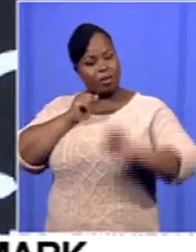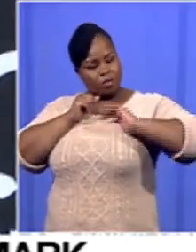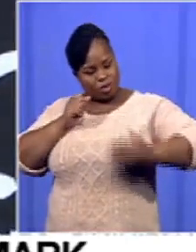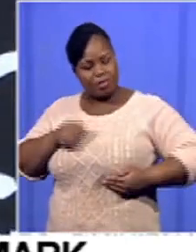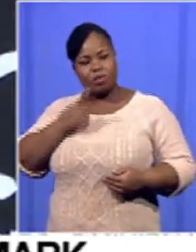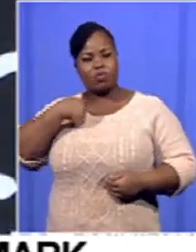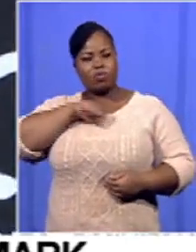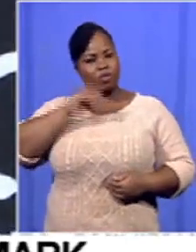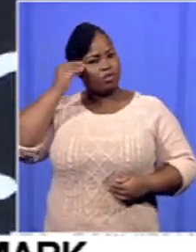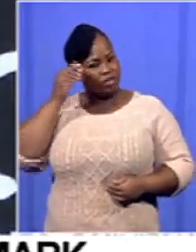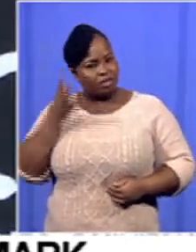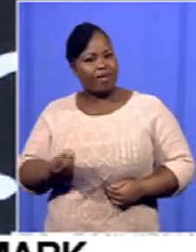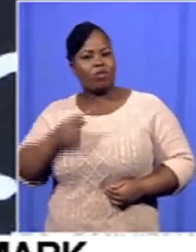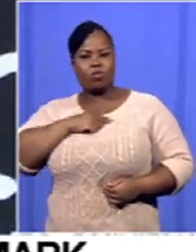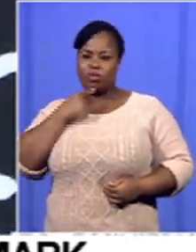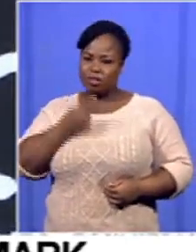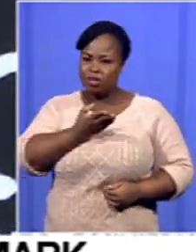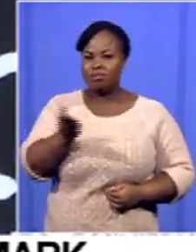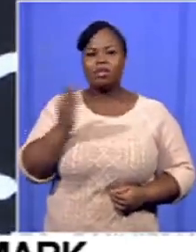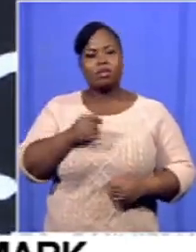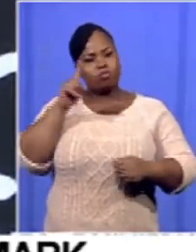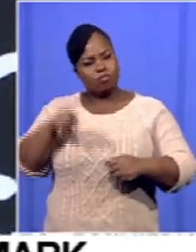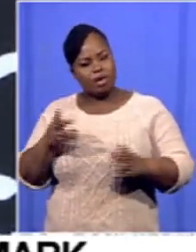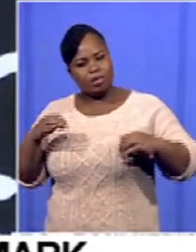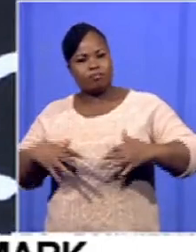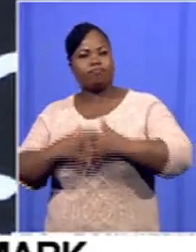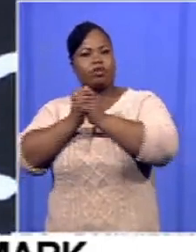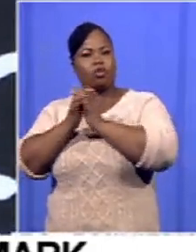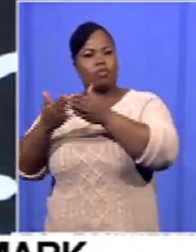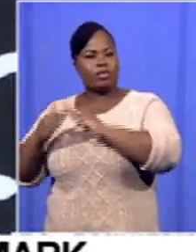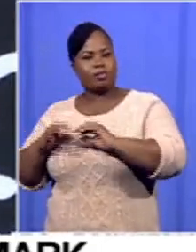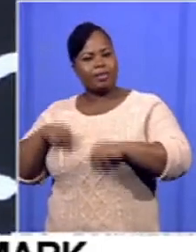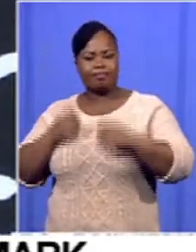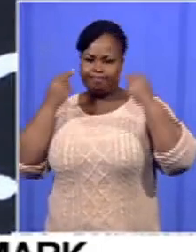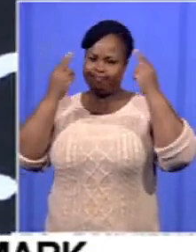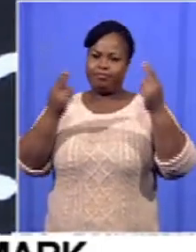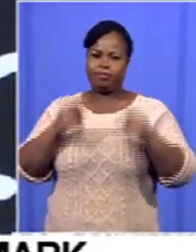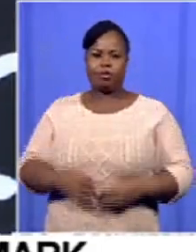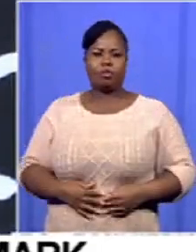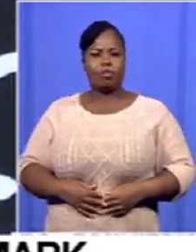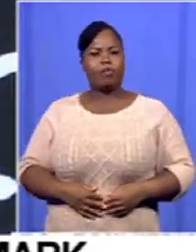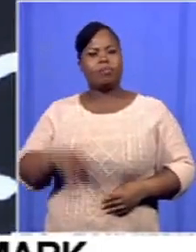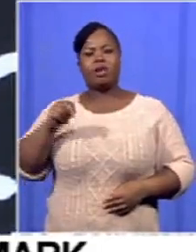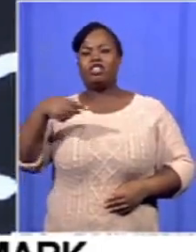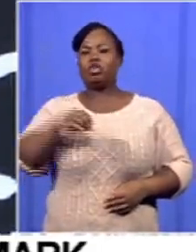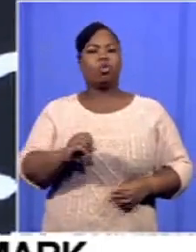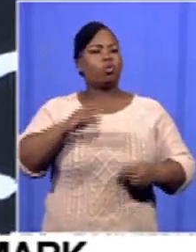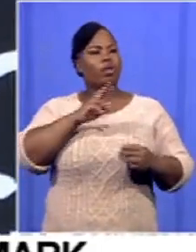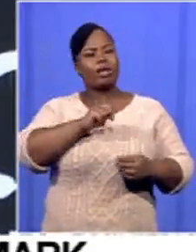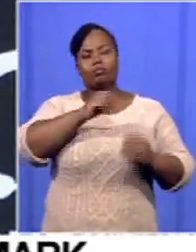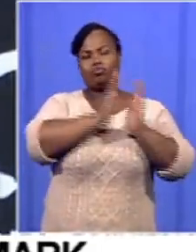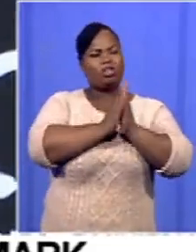are interested in, who say let the constituency stand up. I want every NGO, every church,